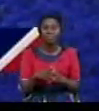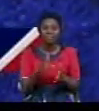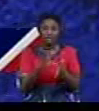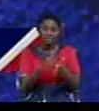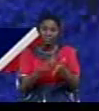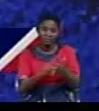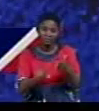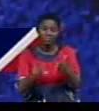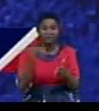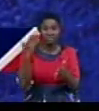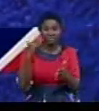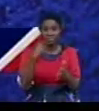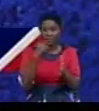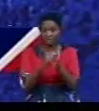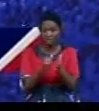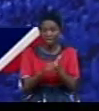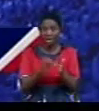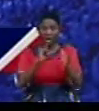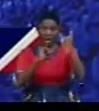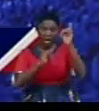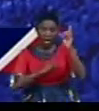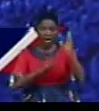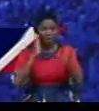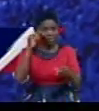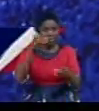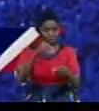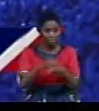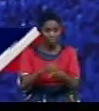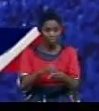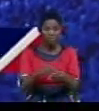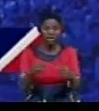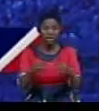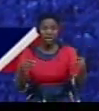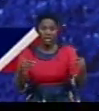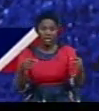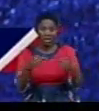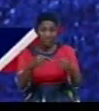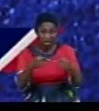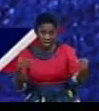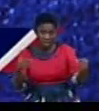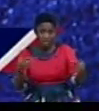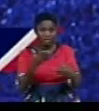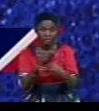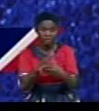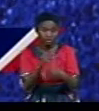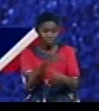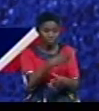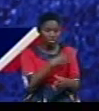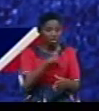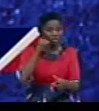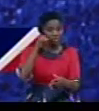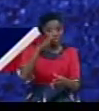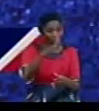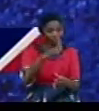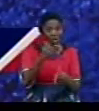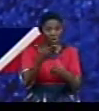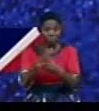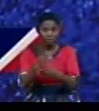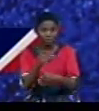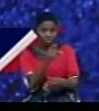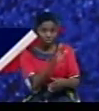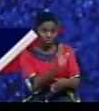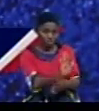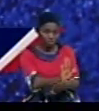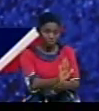between we and the woman between thy seed and her